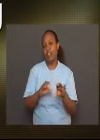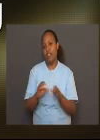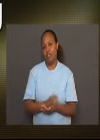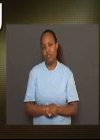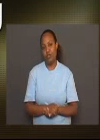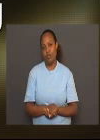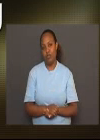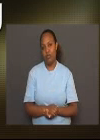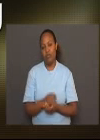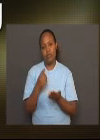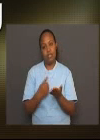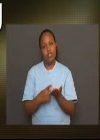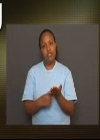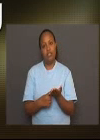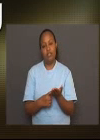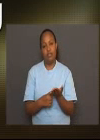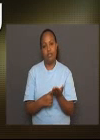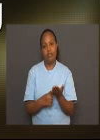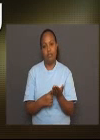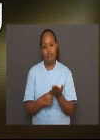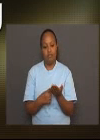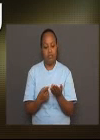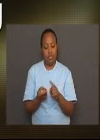you know how to put it back together again.